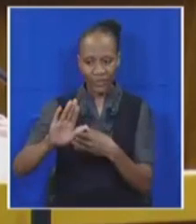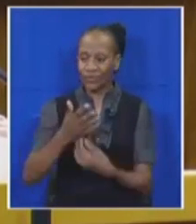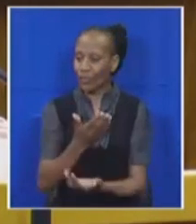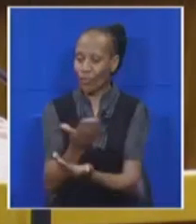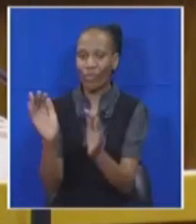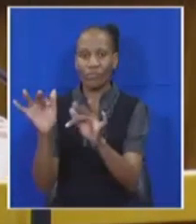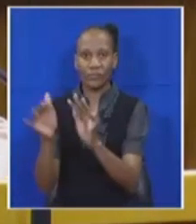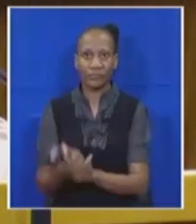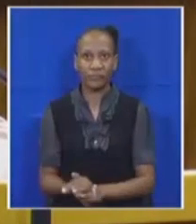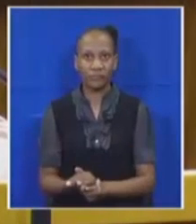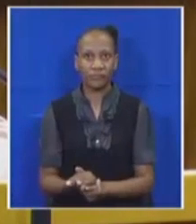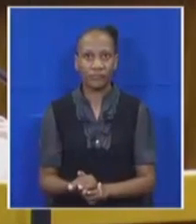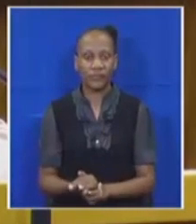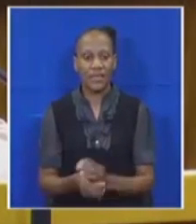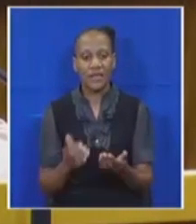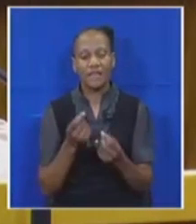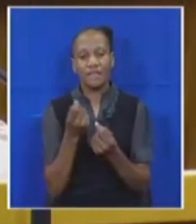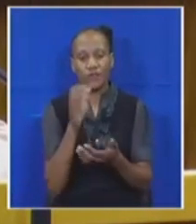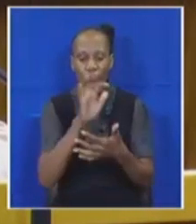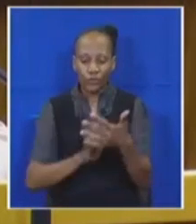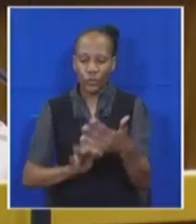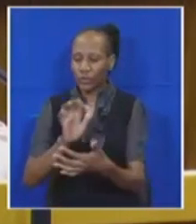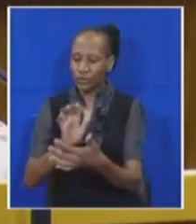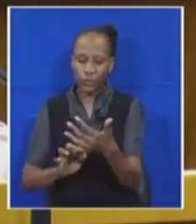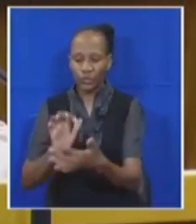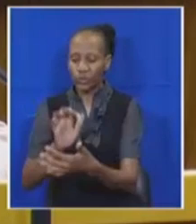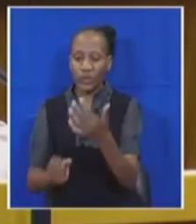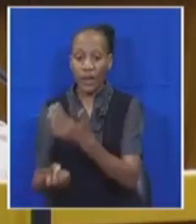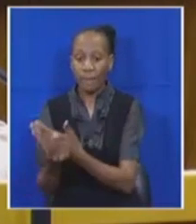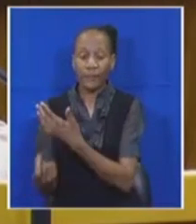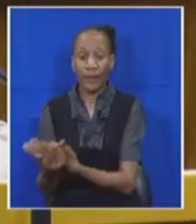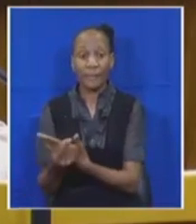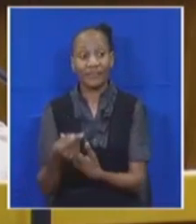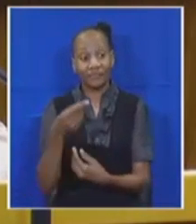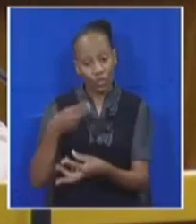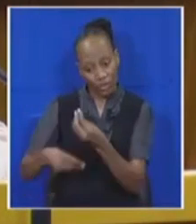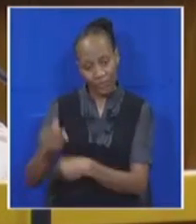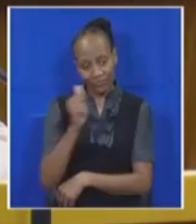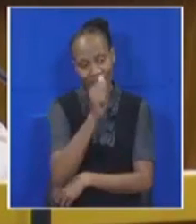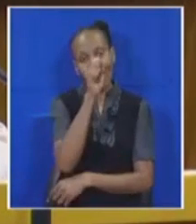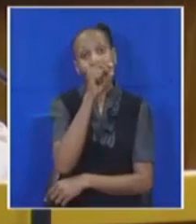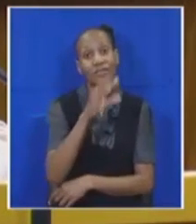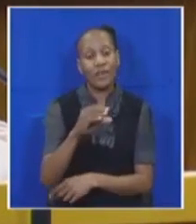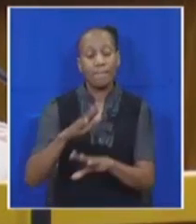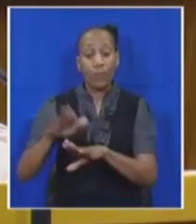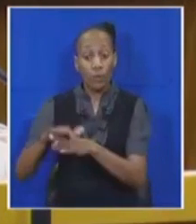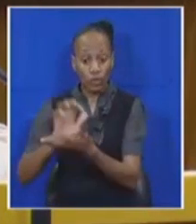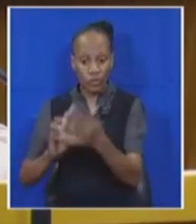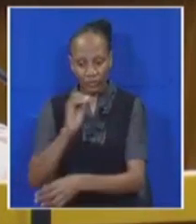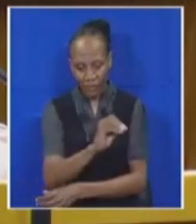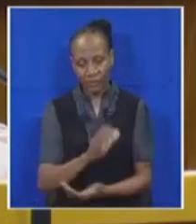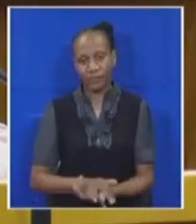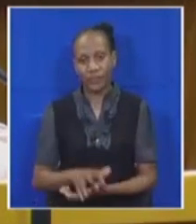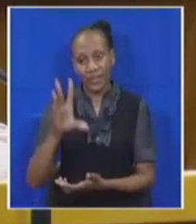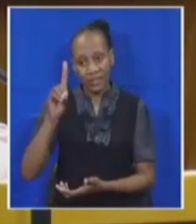These are but a few of the stories of the lives of the victims of the ANC's corruption. There are millions more. As the DA,